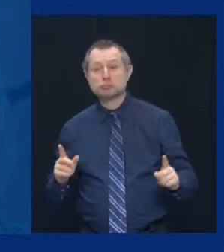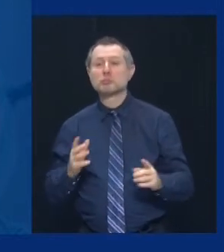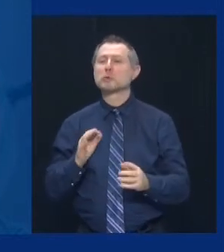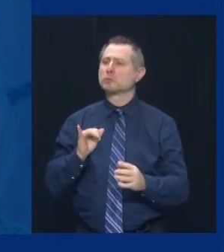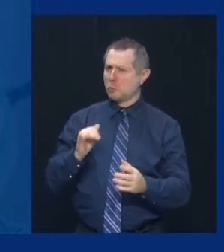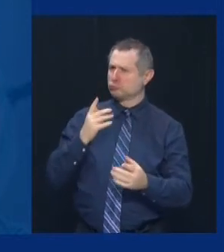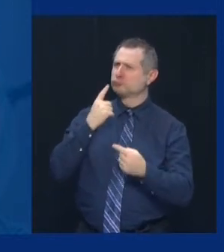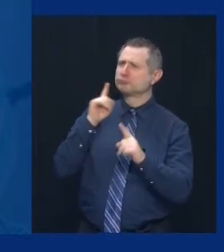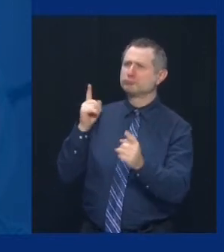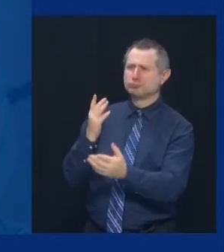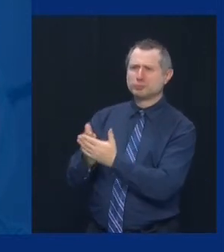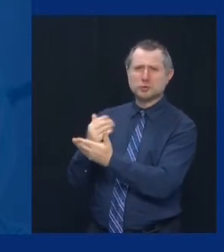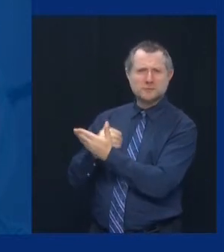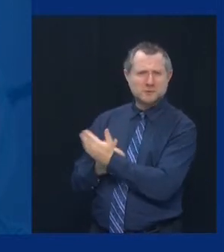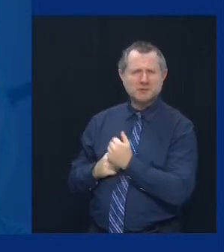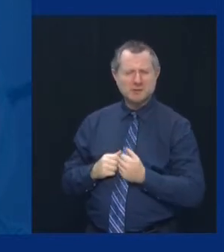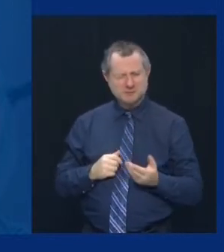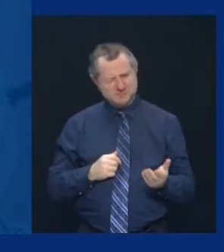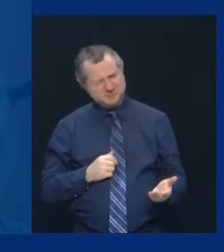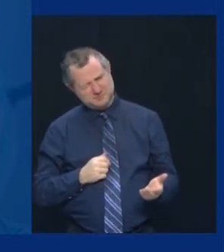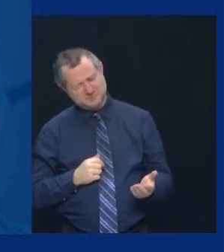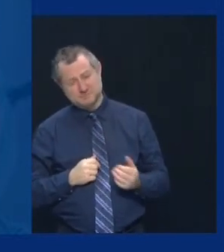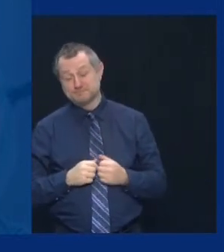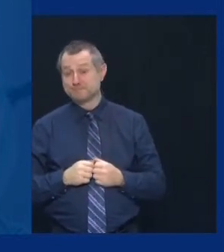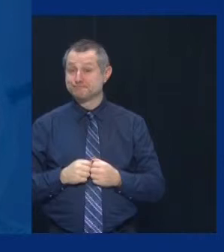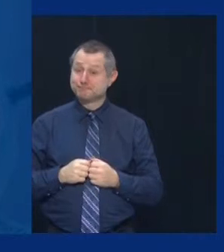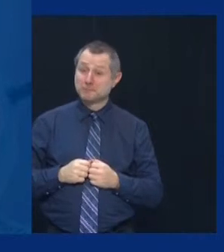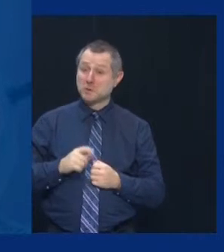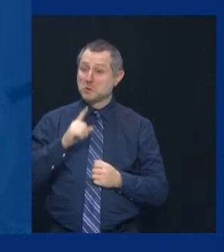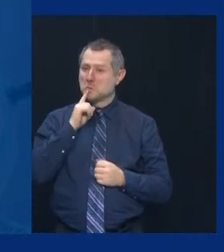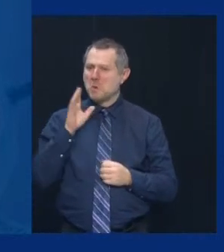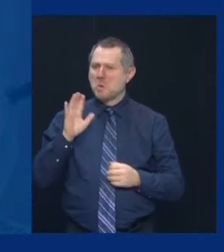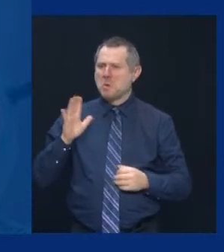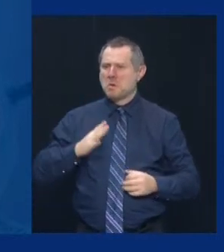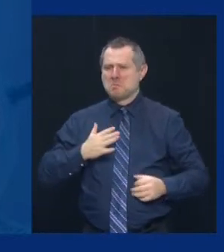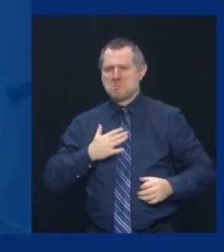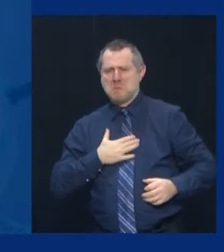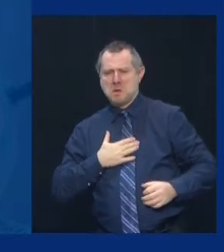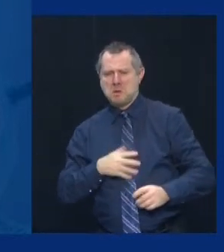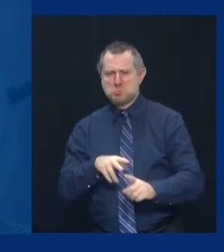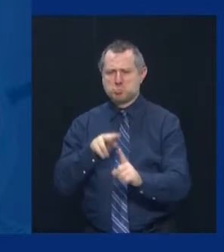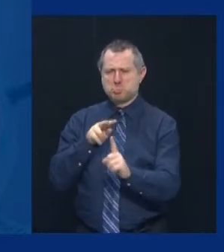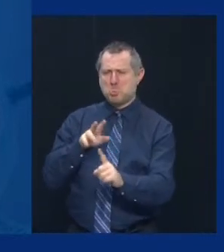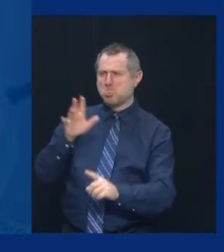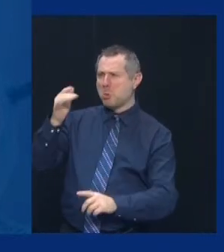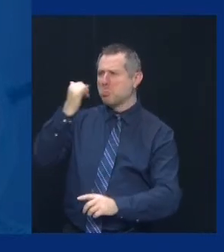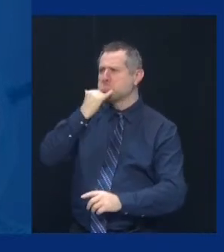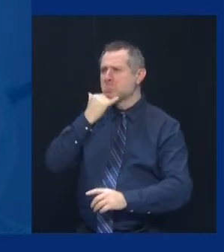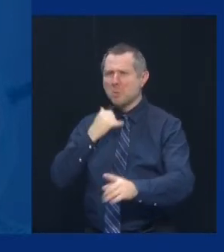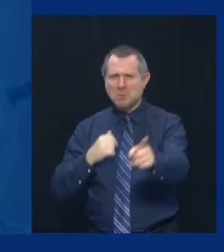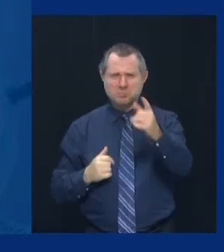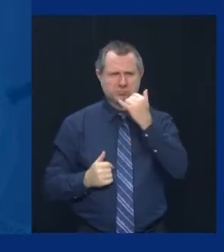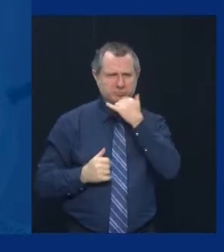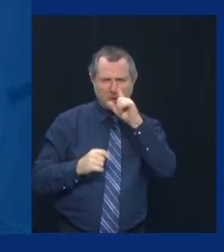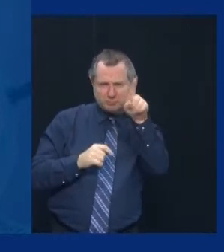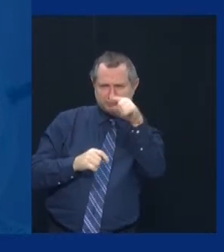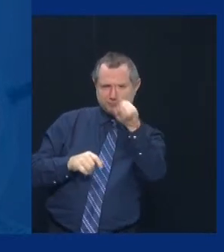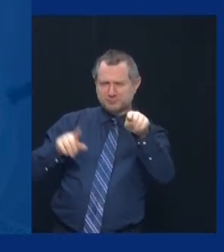areas. Again, I think this, I think that. Every politician has an opinion. Ask your local